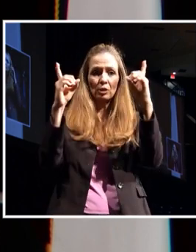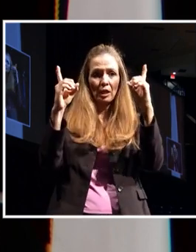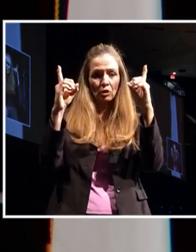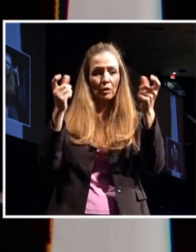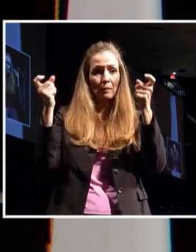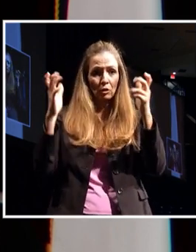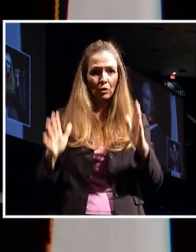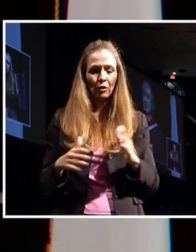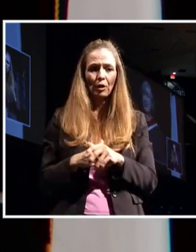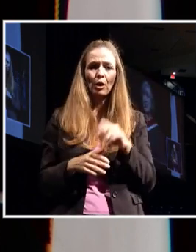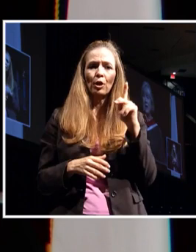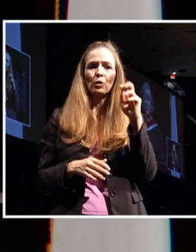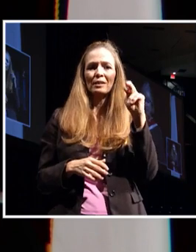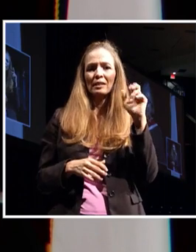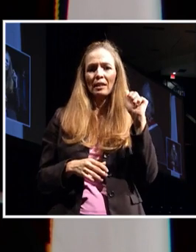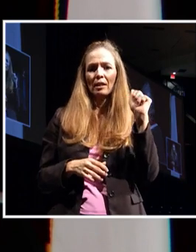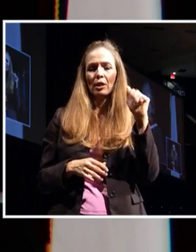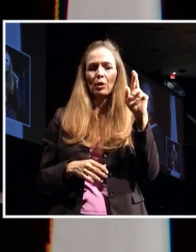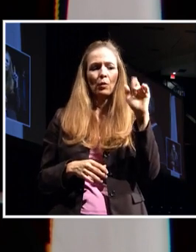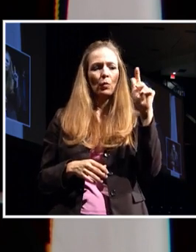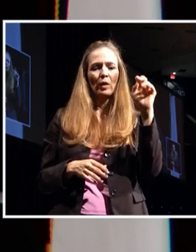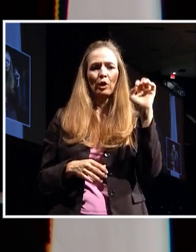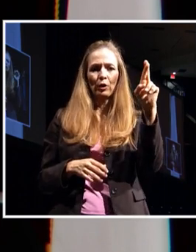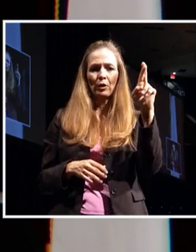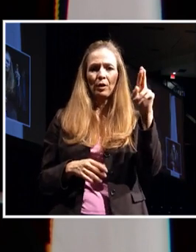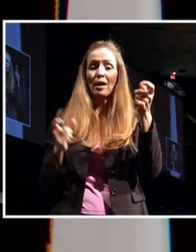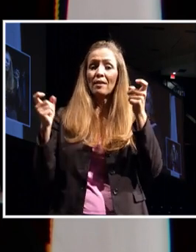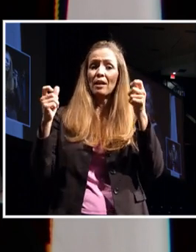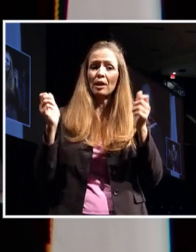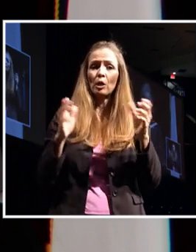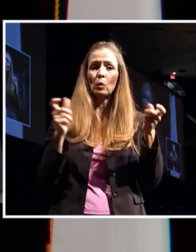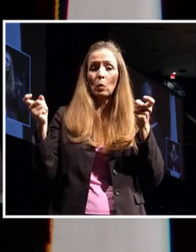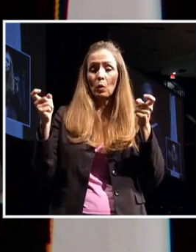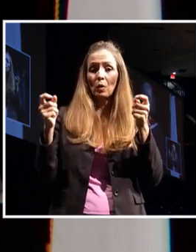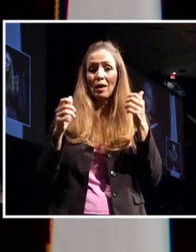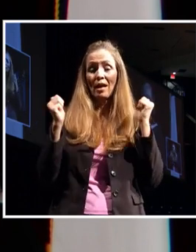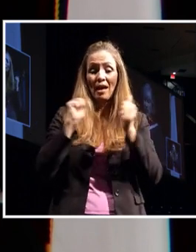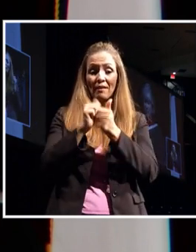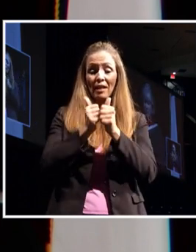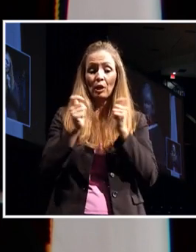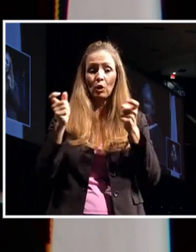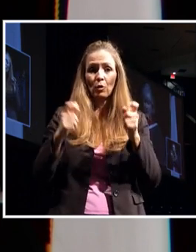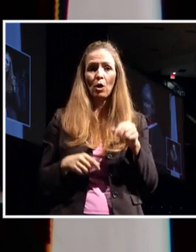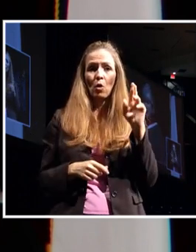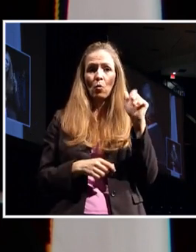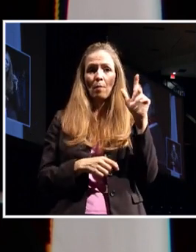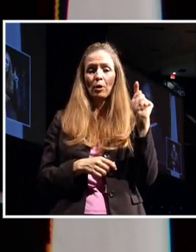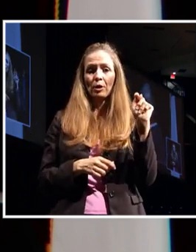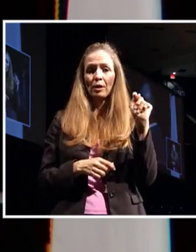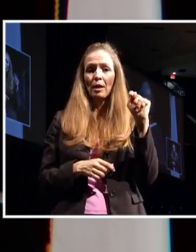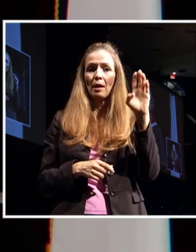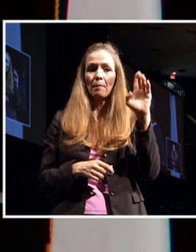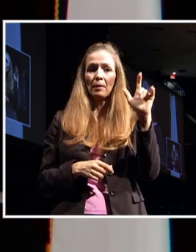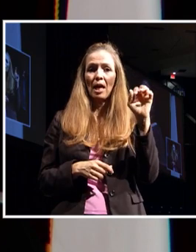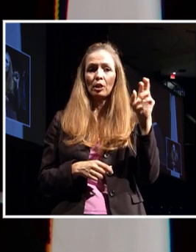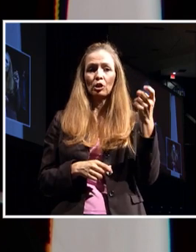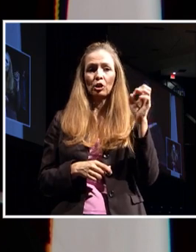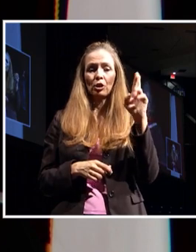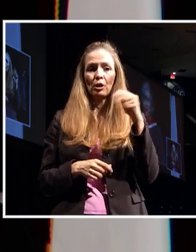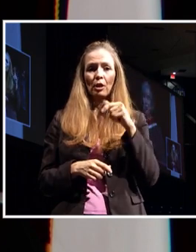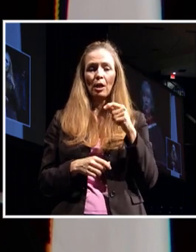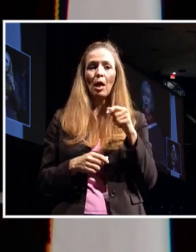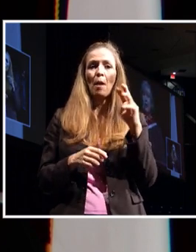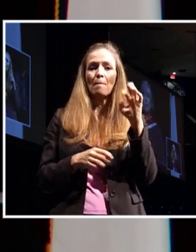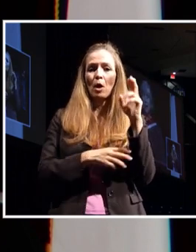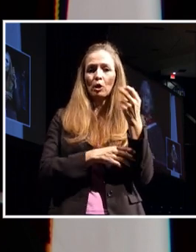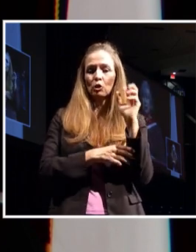education administrator, Christina Ritter. Athletic coordinator, Robert Blackshire. Senior class sponsors,